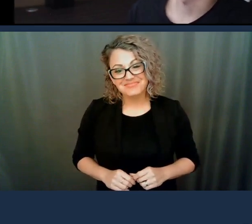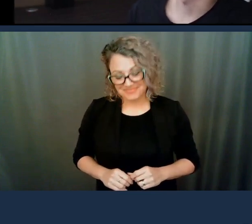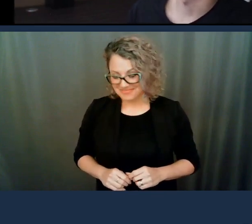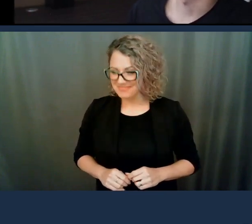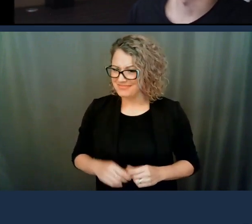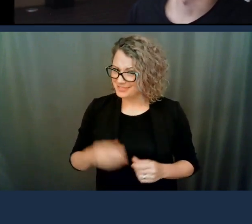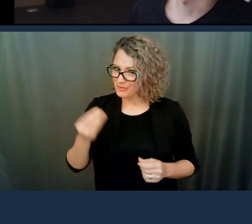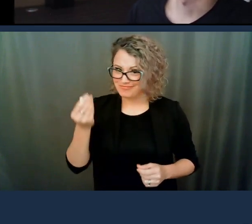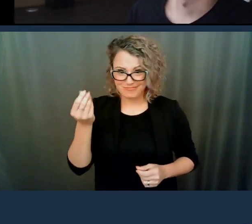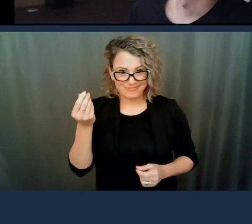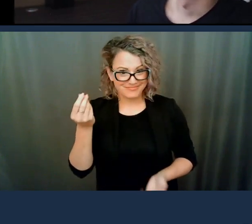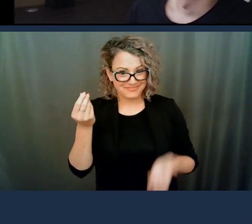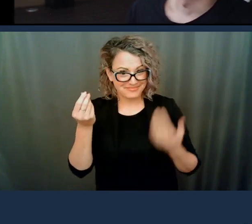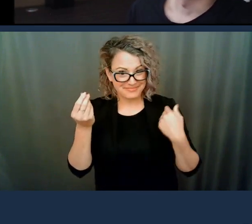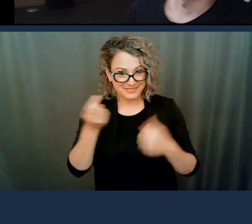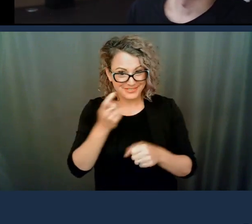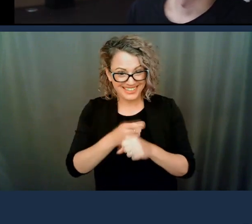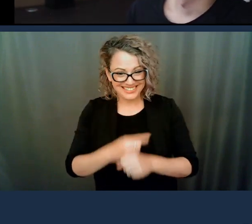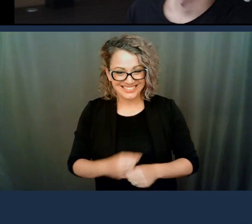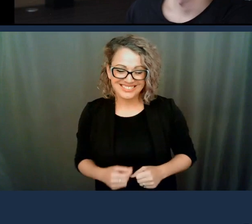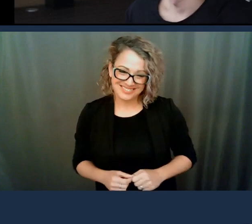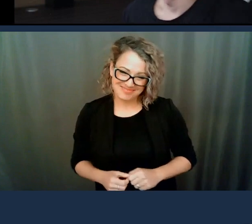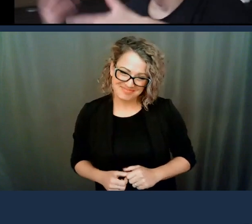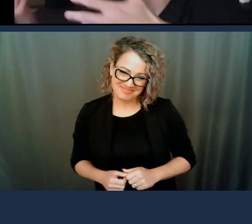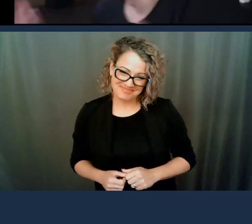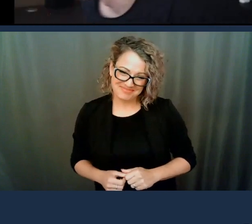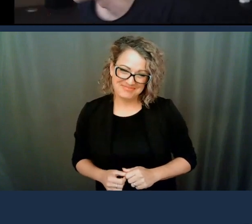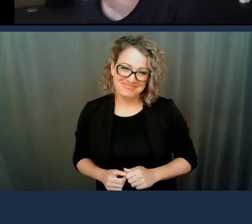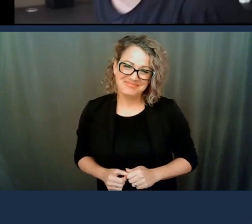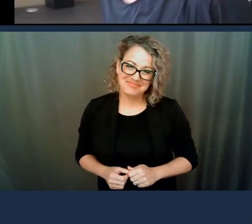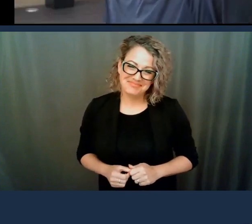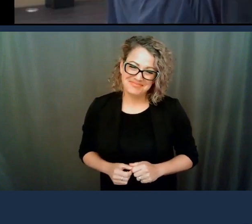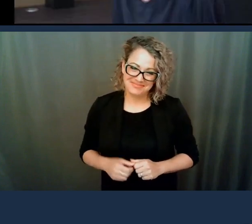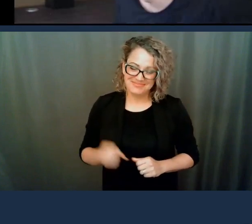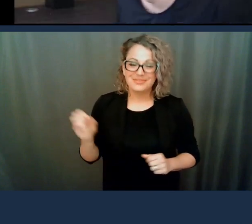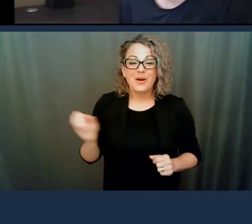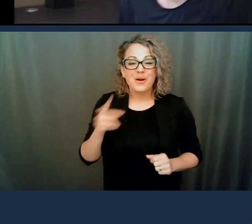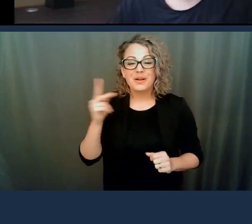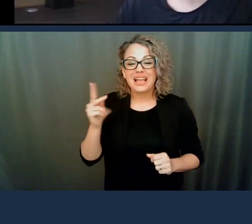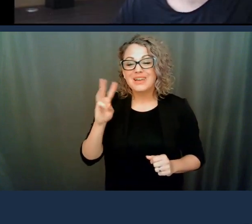pocket if you're an AWS user, right? Yeah. Yes. All right. Well,